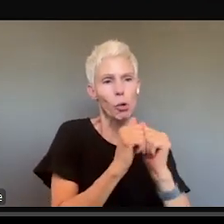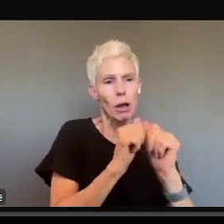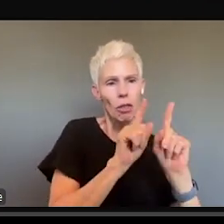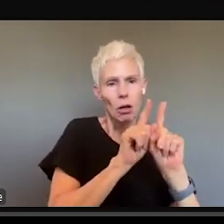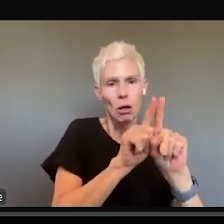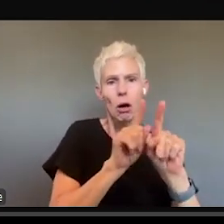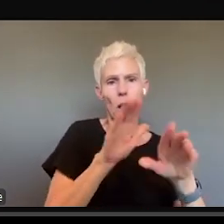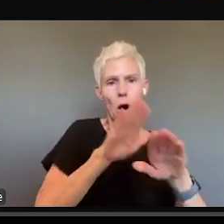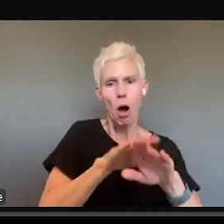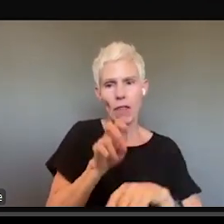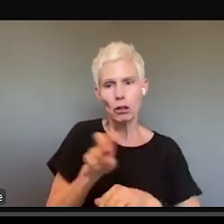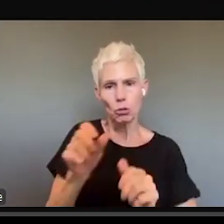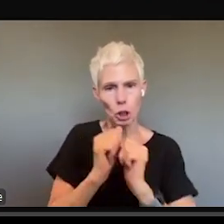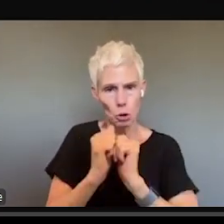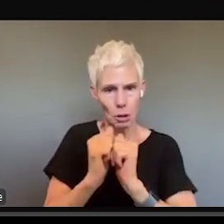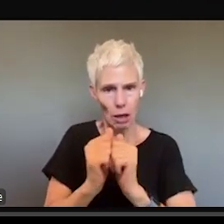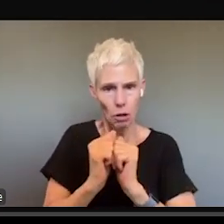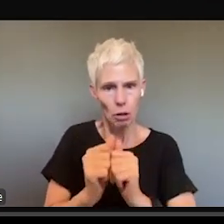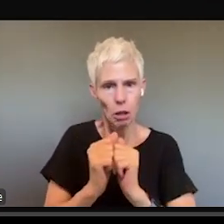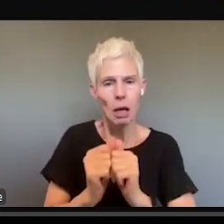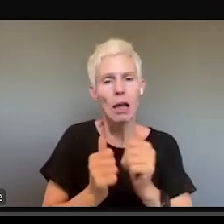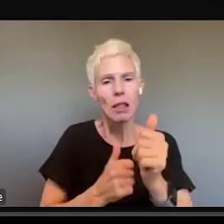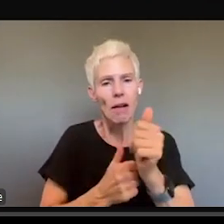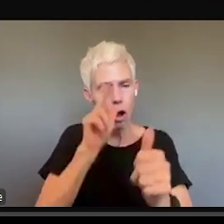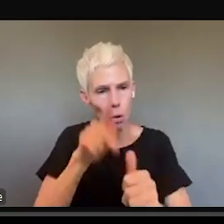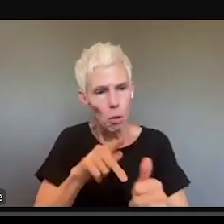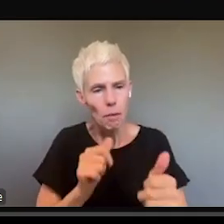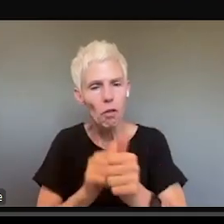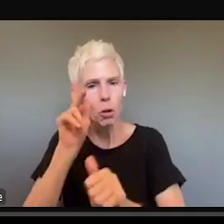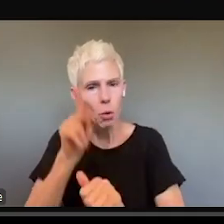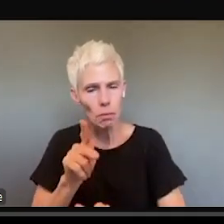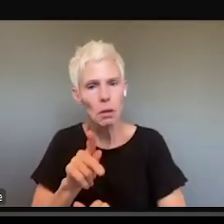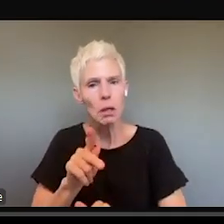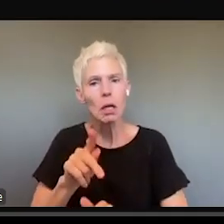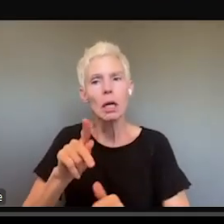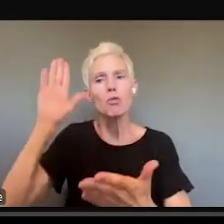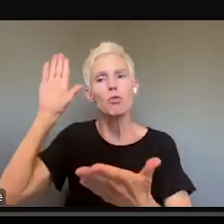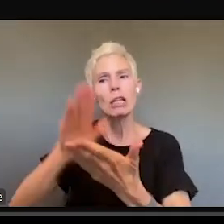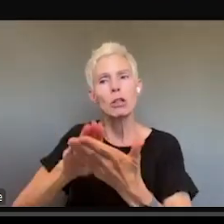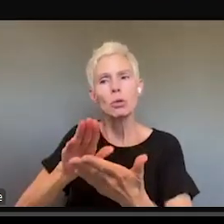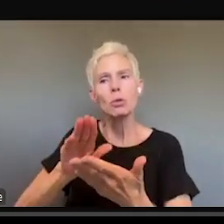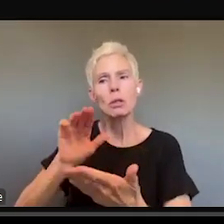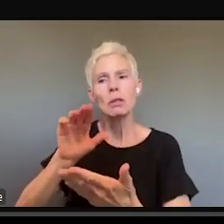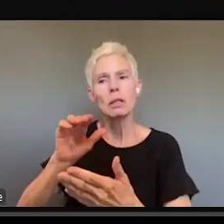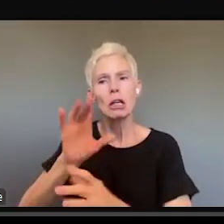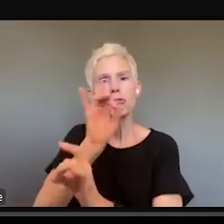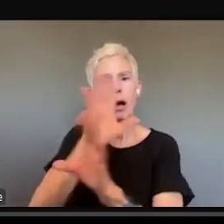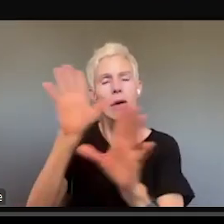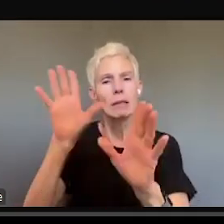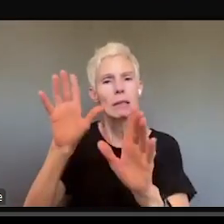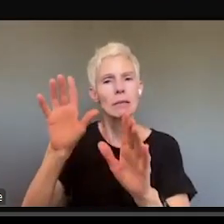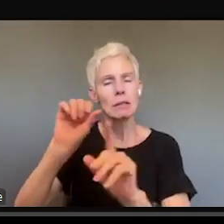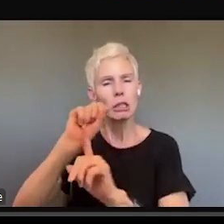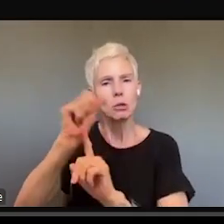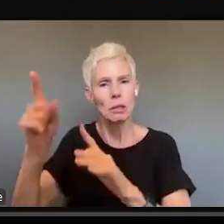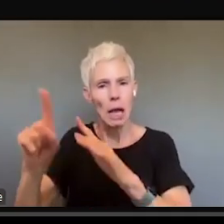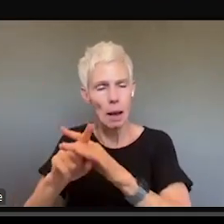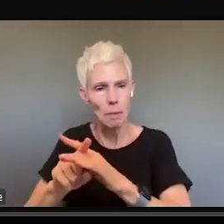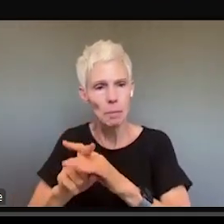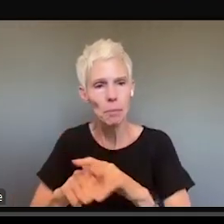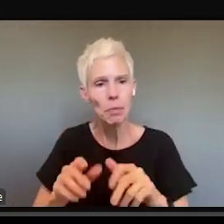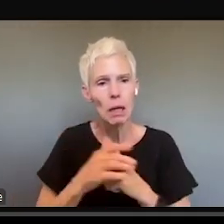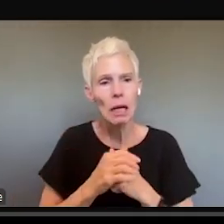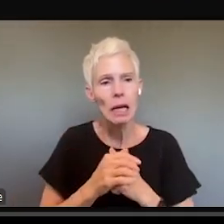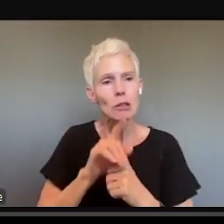is proven to reduce those repeat crises. So, and then on the other side, for the stakeholders, commissioners, legislators, this is outcomes